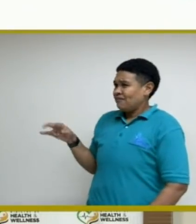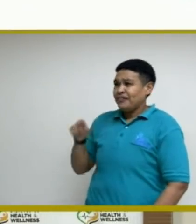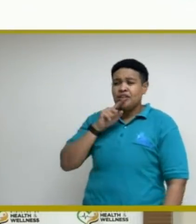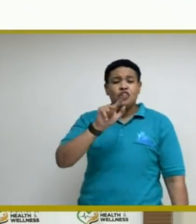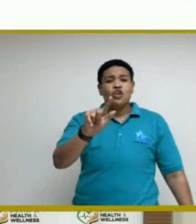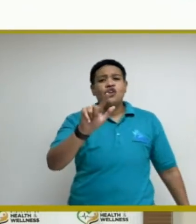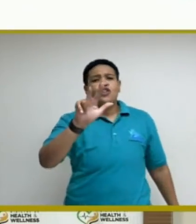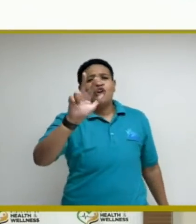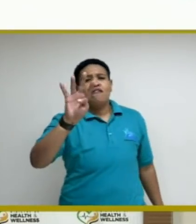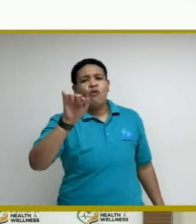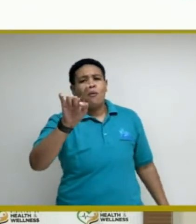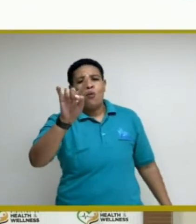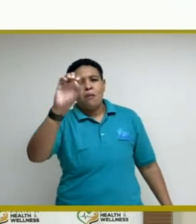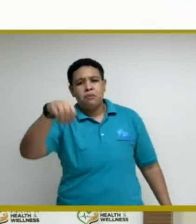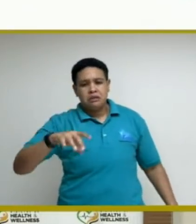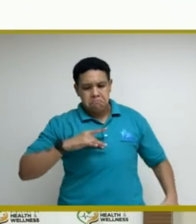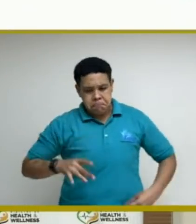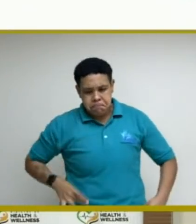of cases,